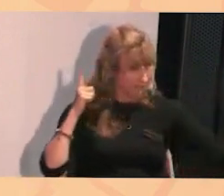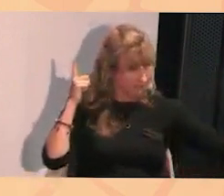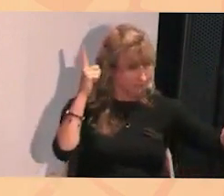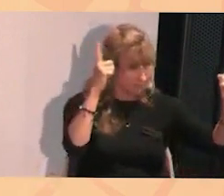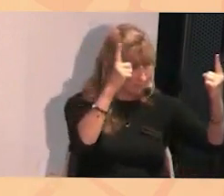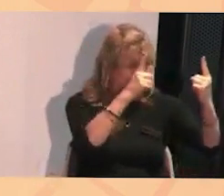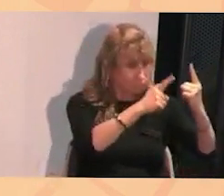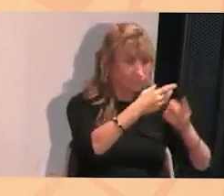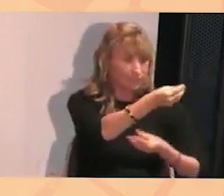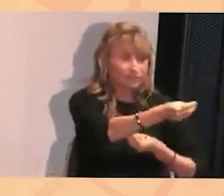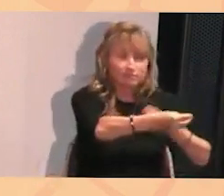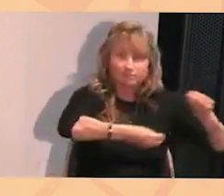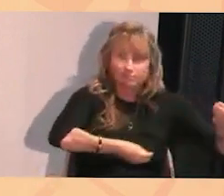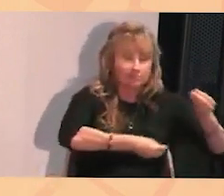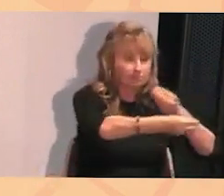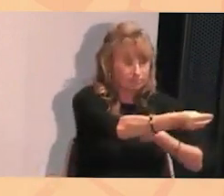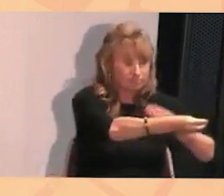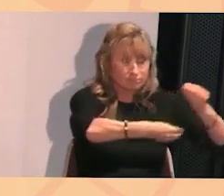all manner of things.